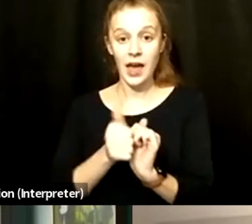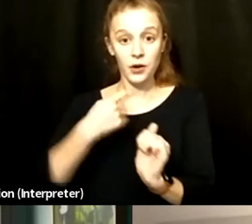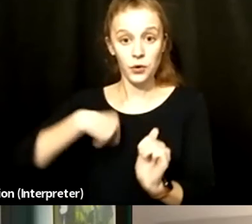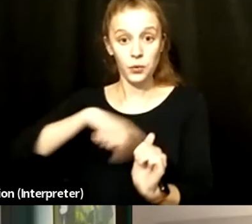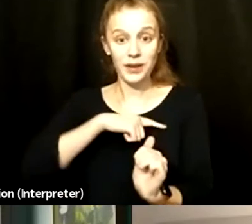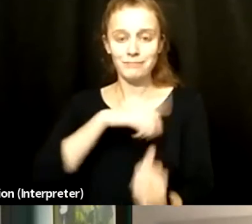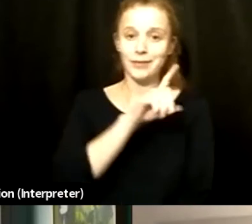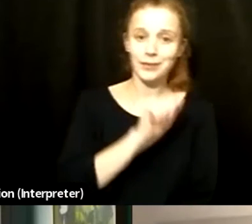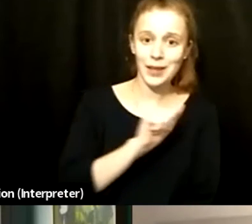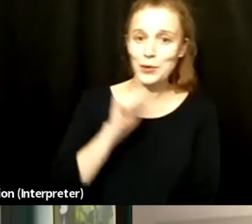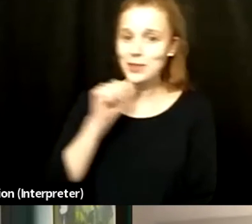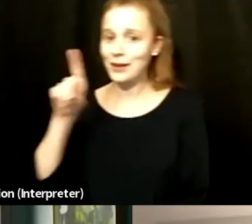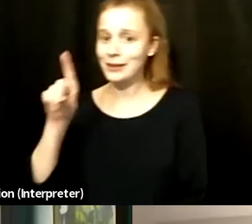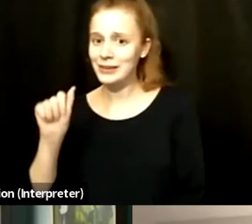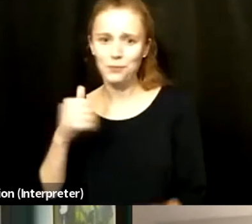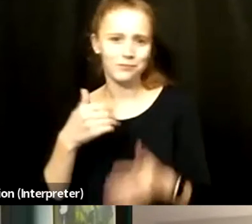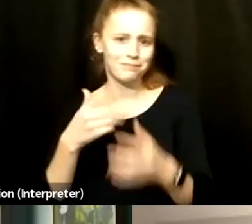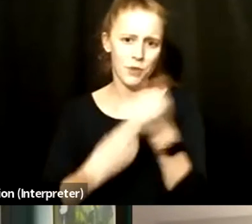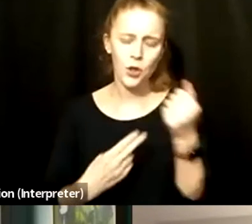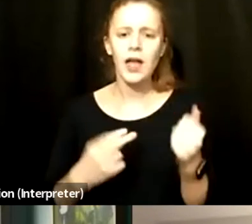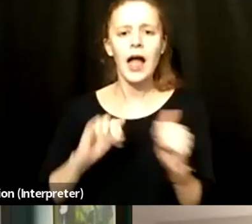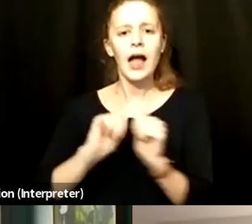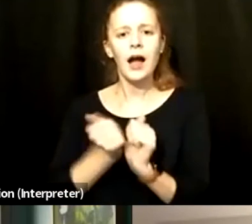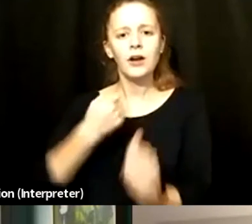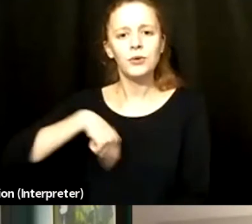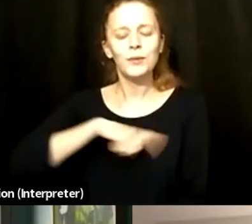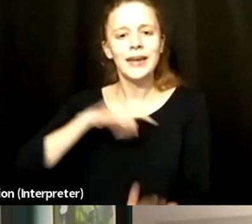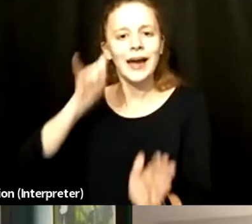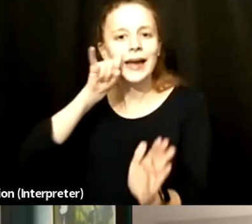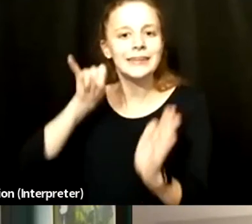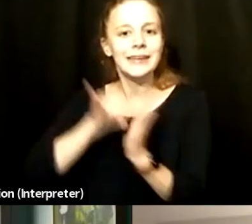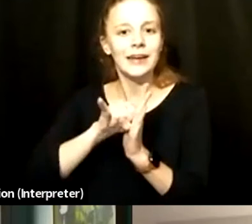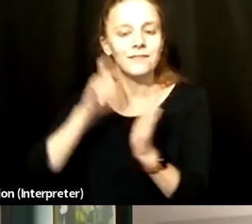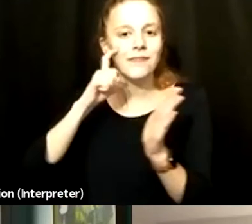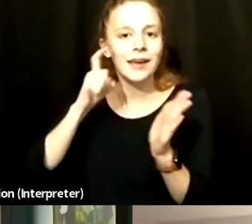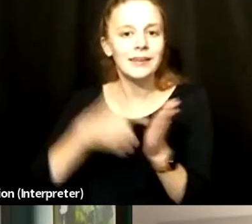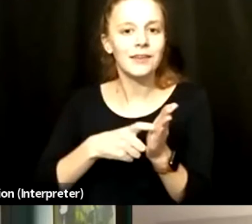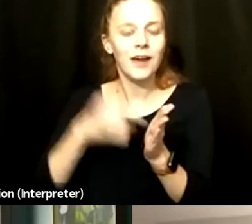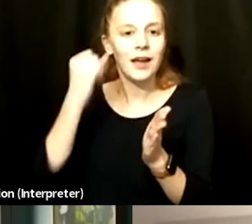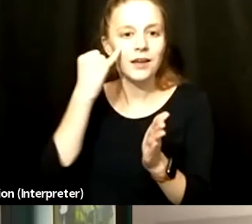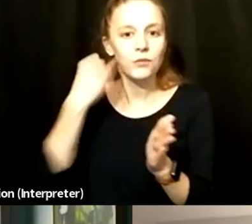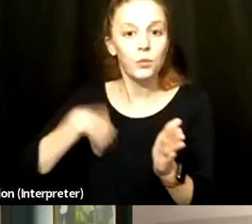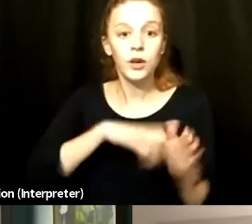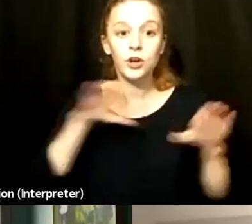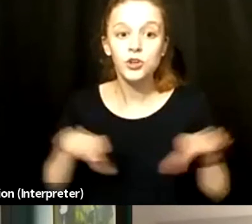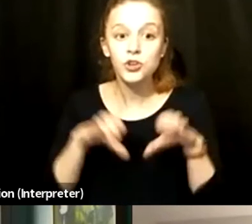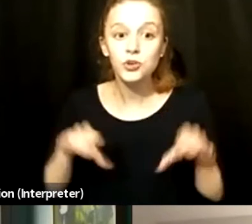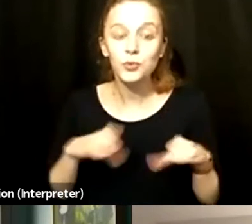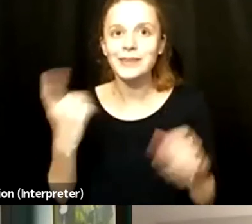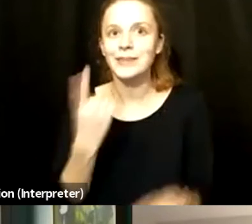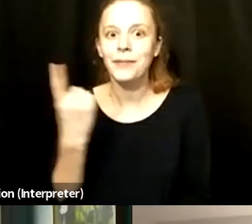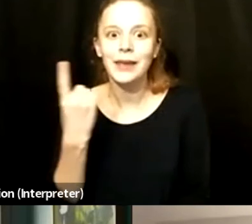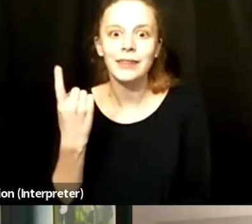non-disabled individuals, how do we identify when we are doing something that is rooted in ableism or something